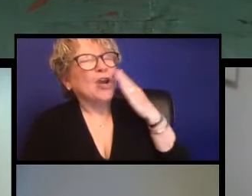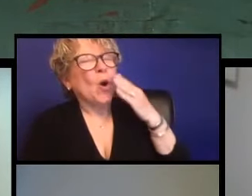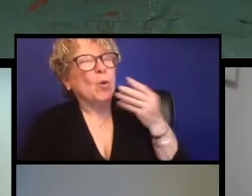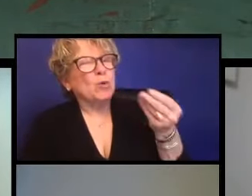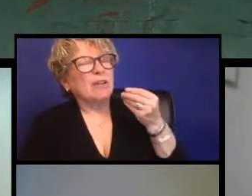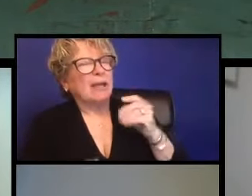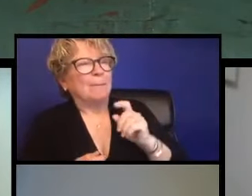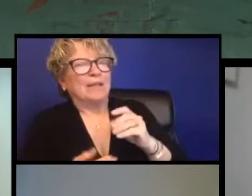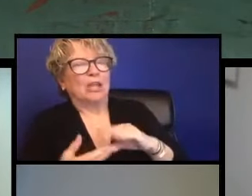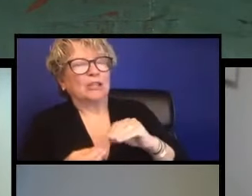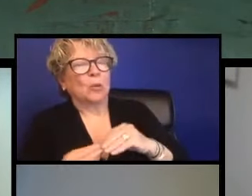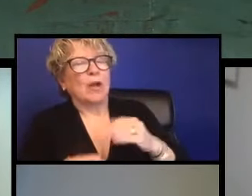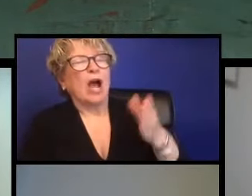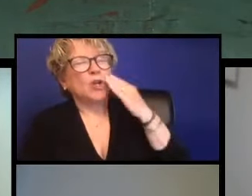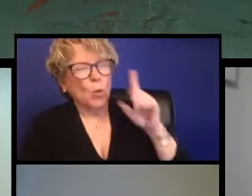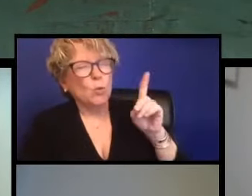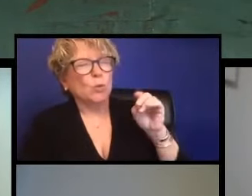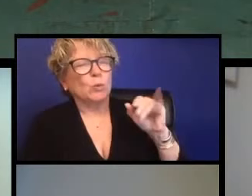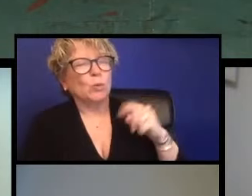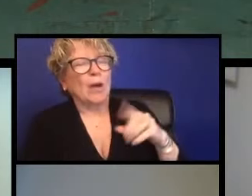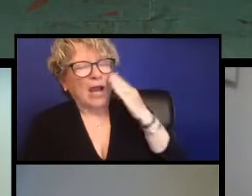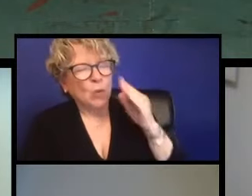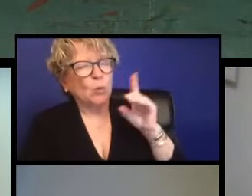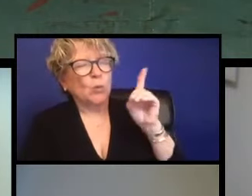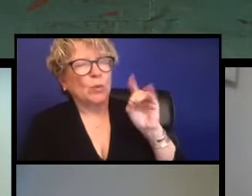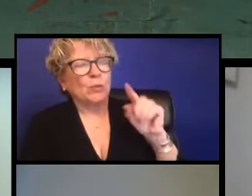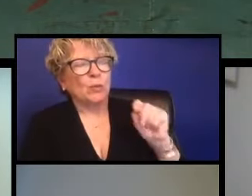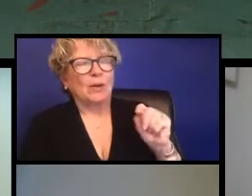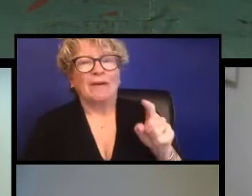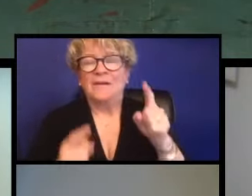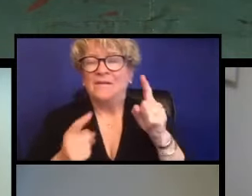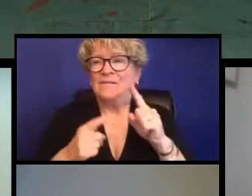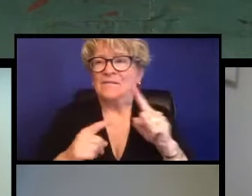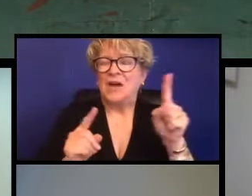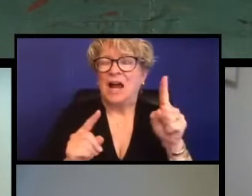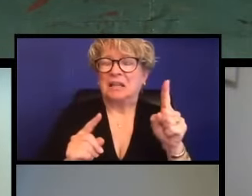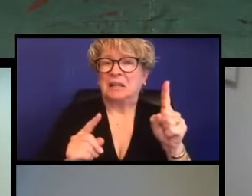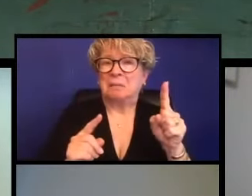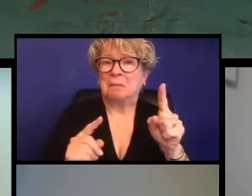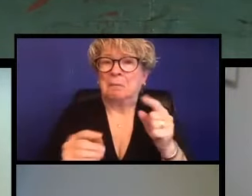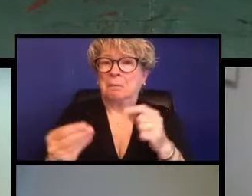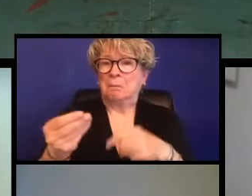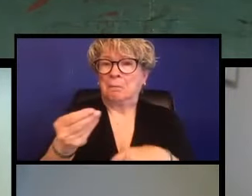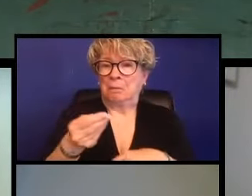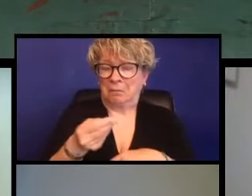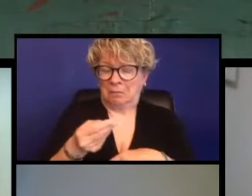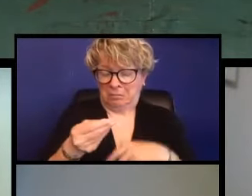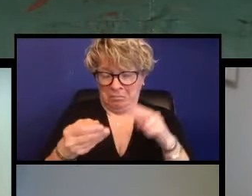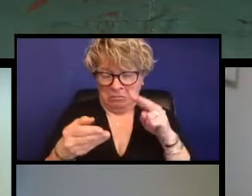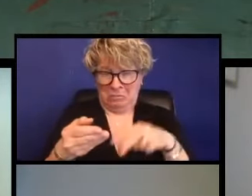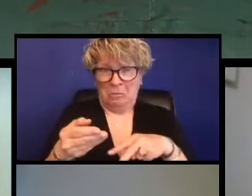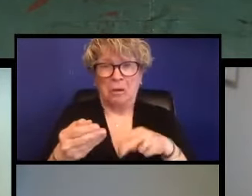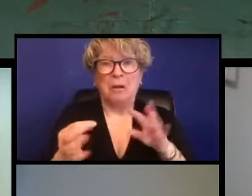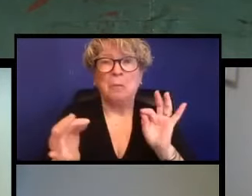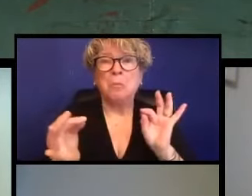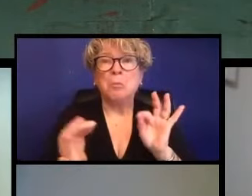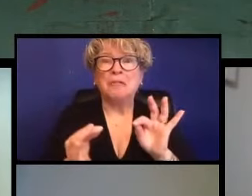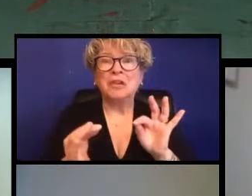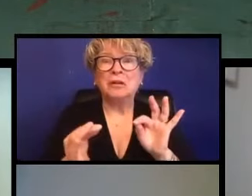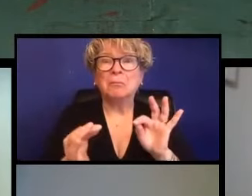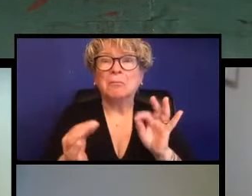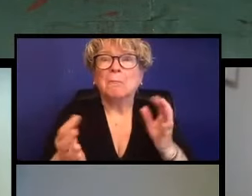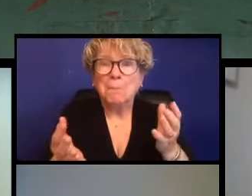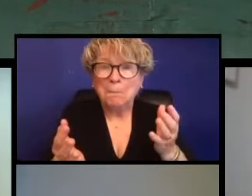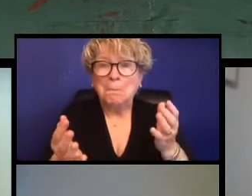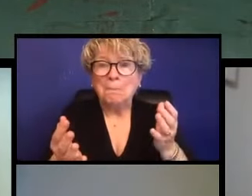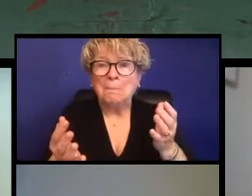it's going to be great. And when she finally did give it to me, it was basically perfect. But just the satisfaction of actually being